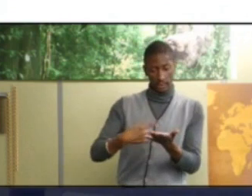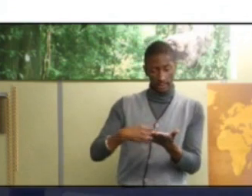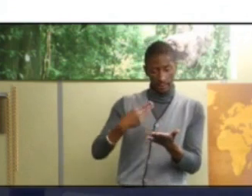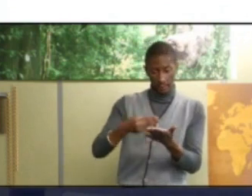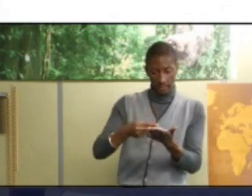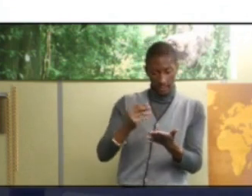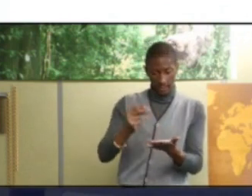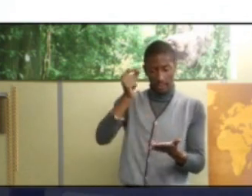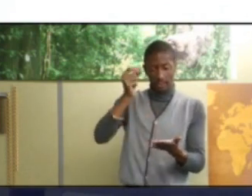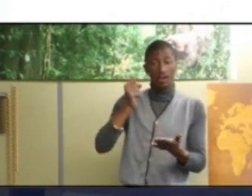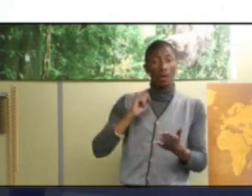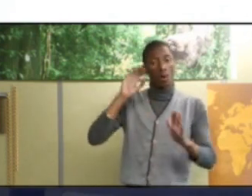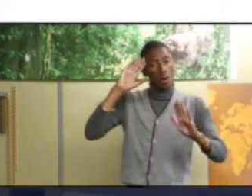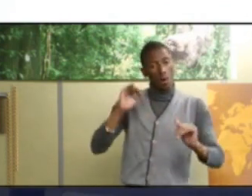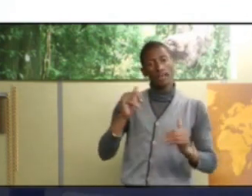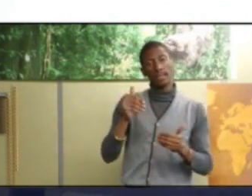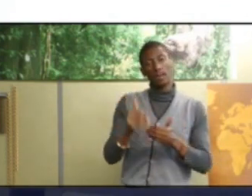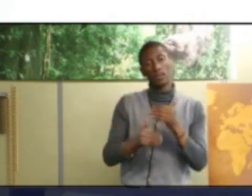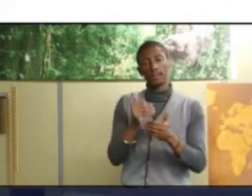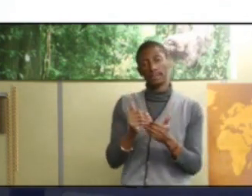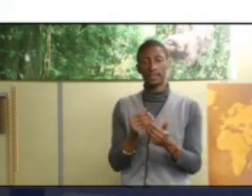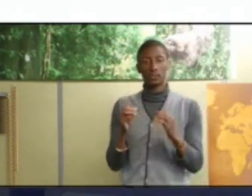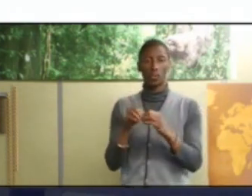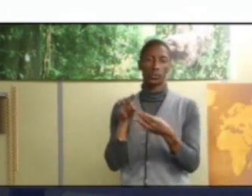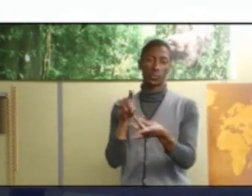hopefully make the process go really easy.